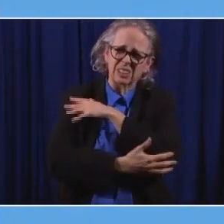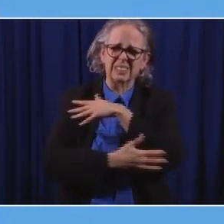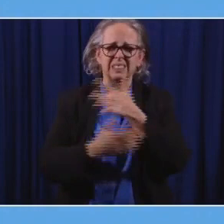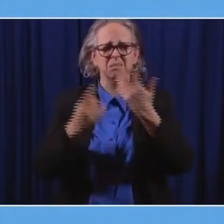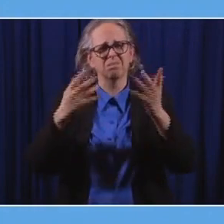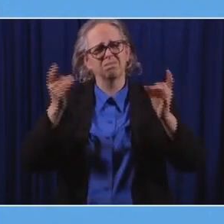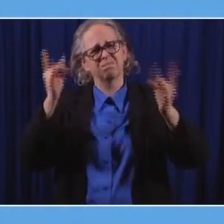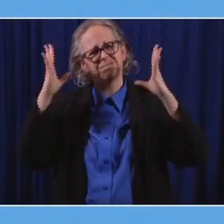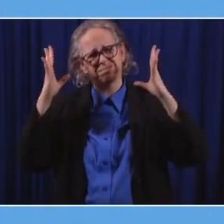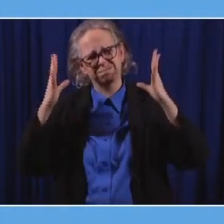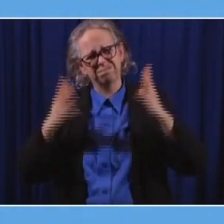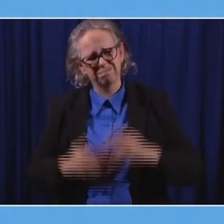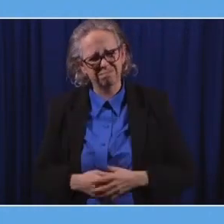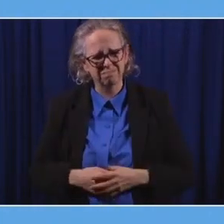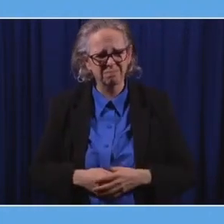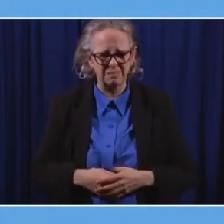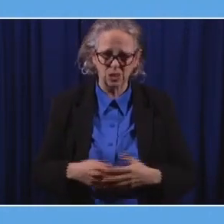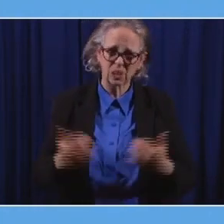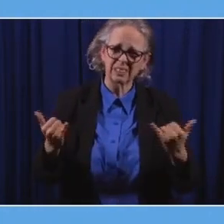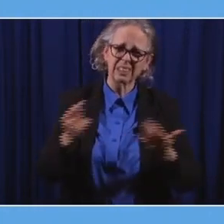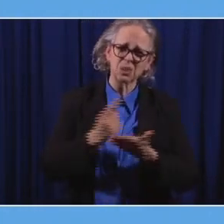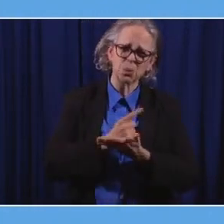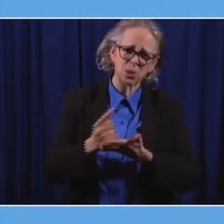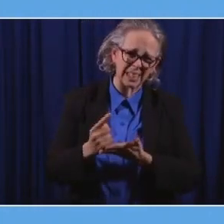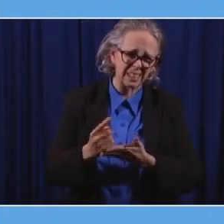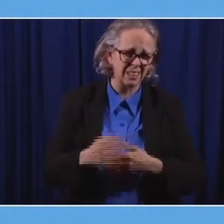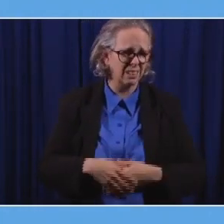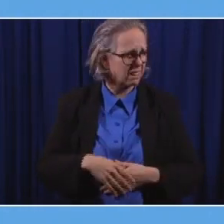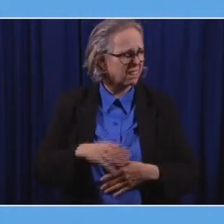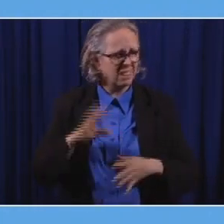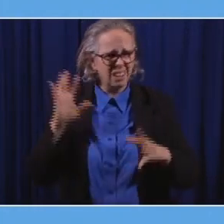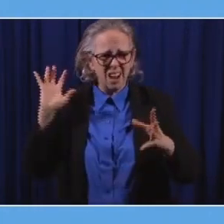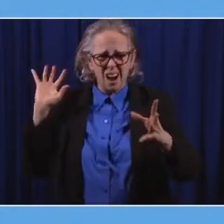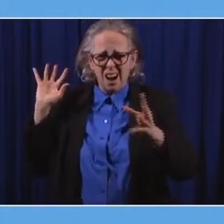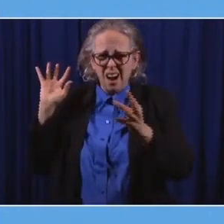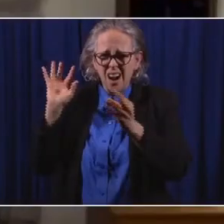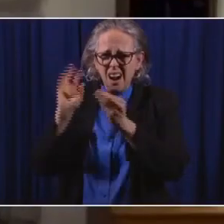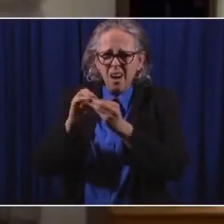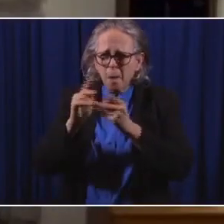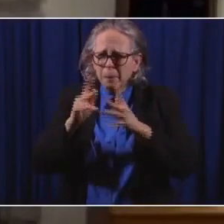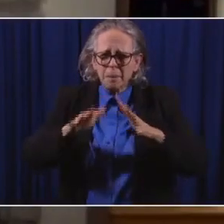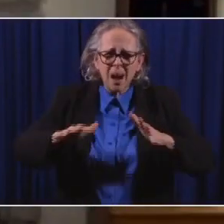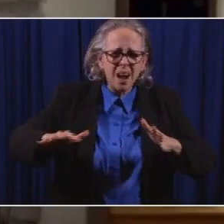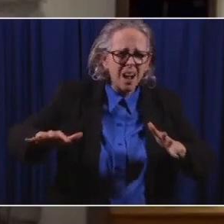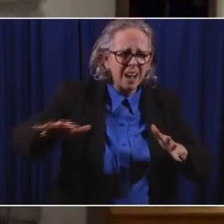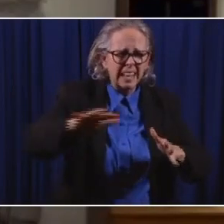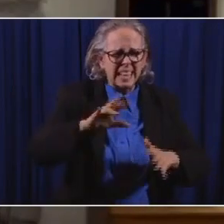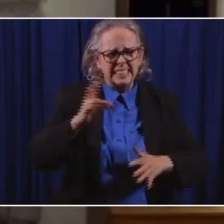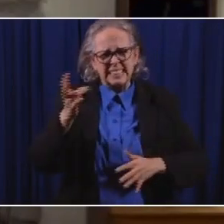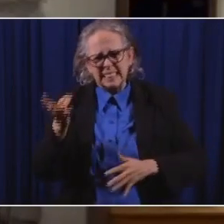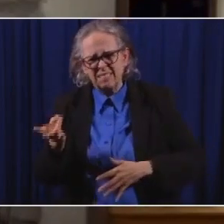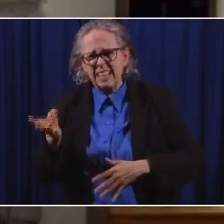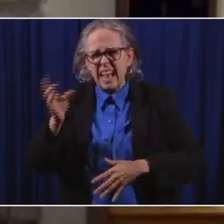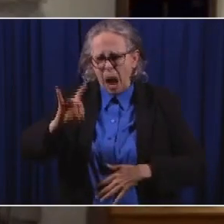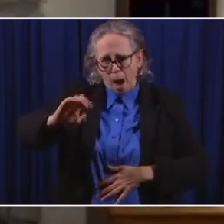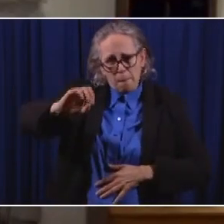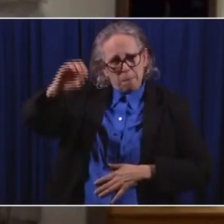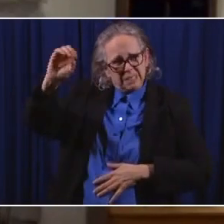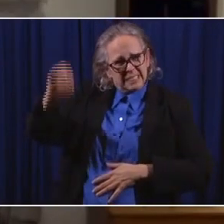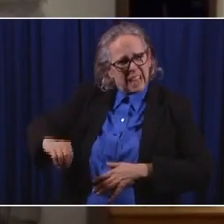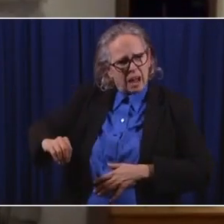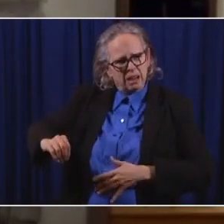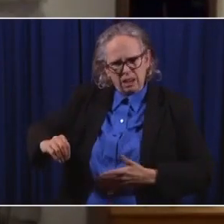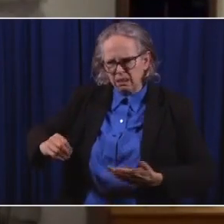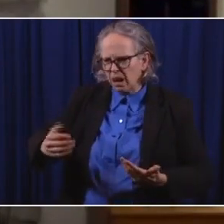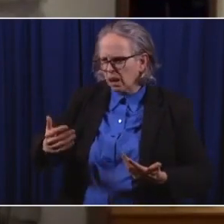of Ohioans are living in a red county. 78% of Ohioans are living in a red county. Less than 1%, as I said, are living in